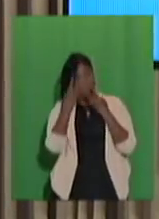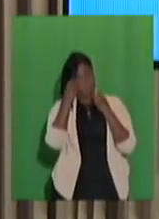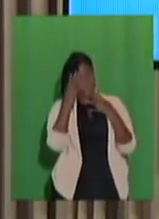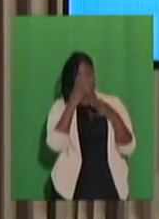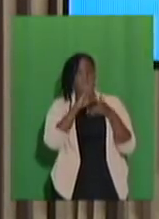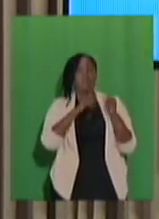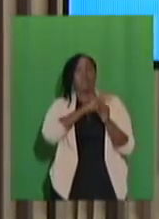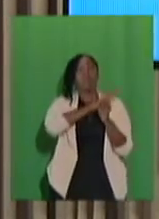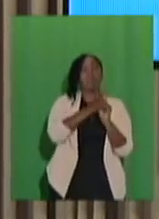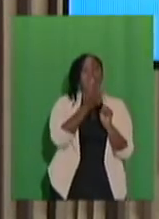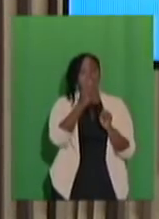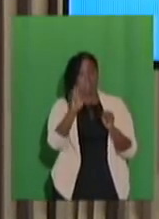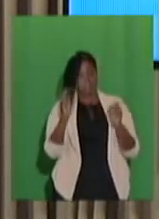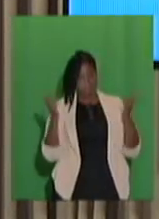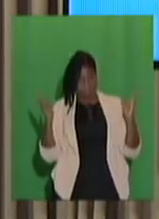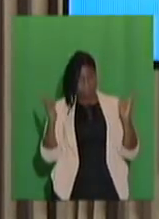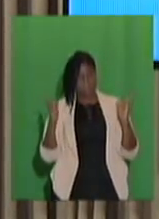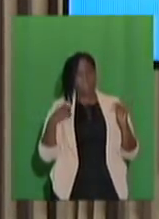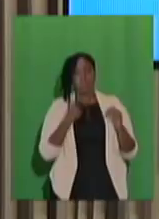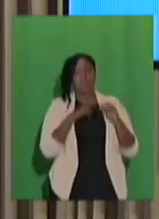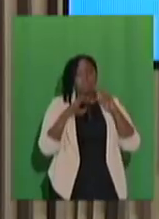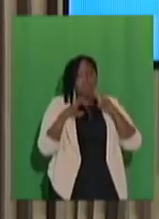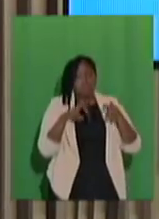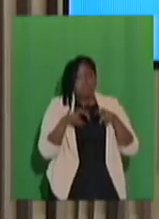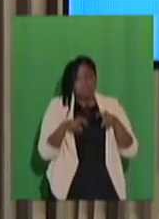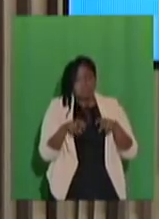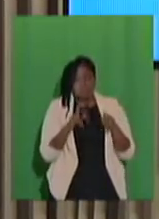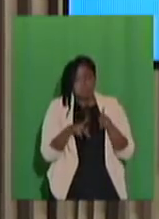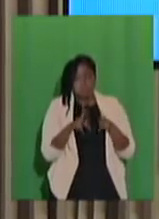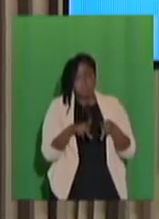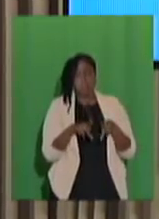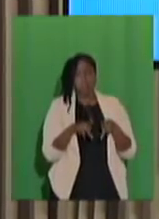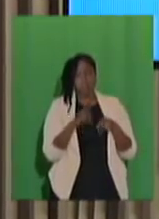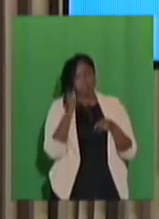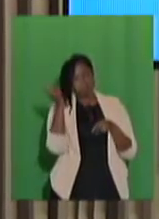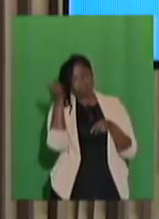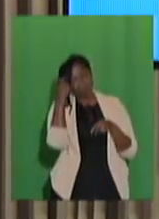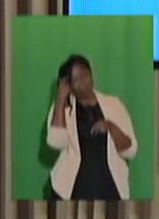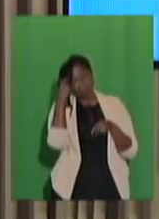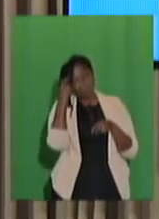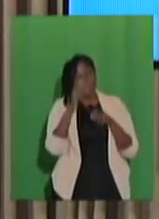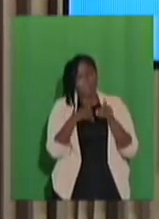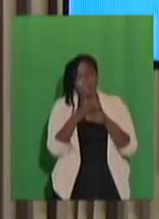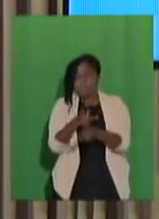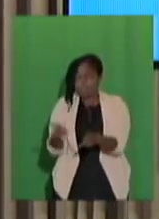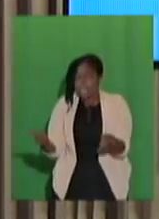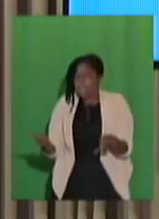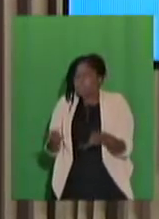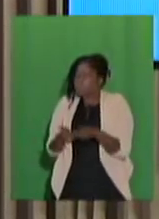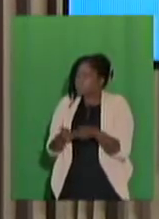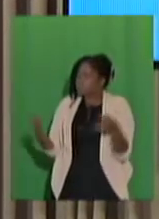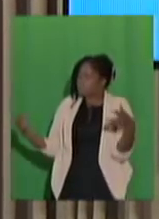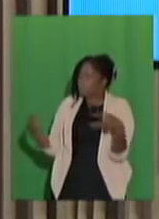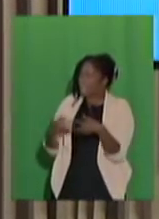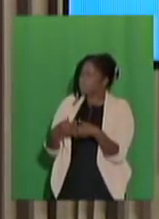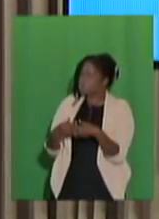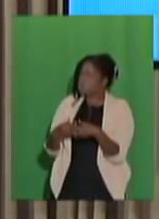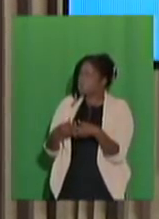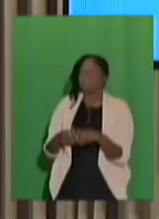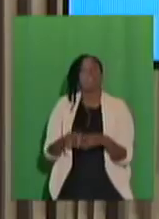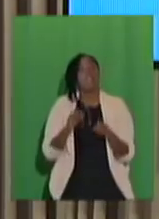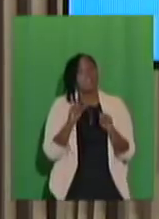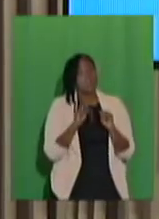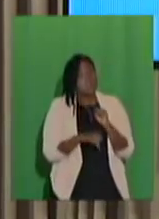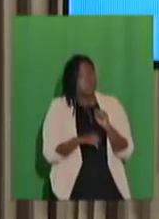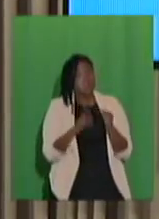them for two things. One, suitability for the patient, but more importantly, suitability